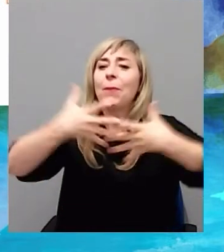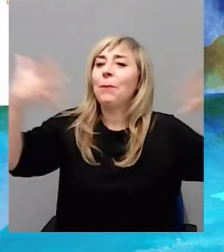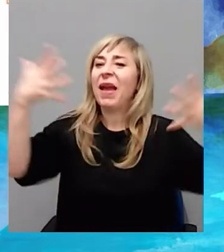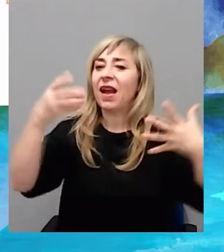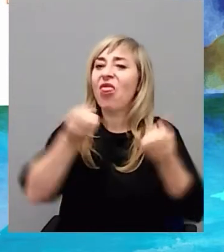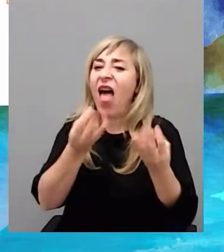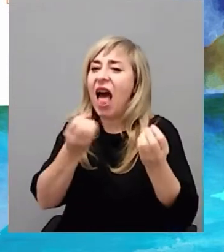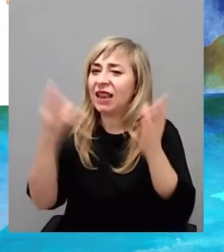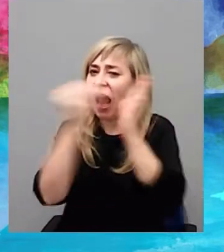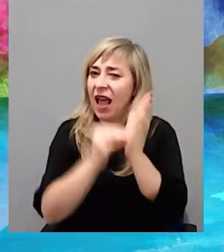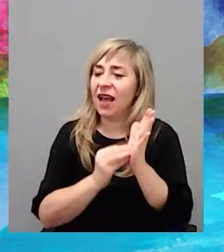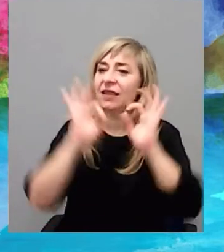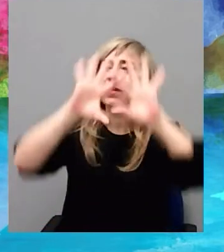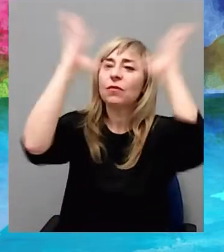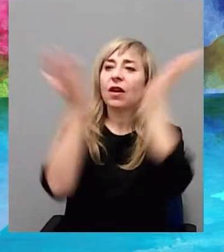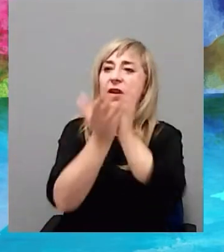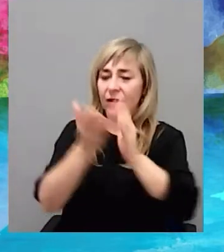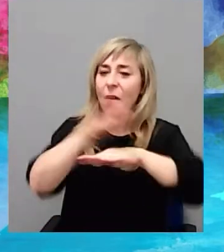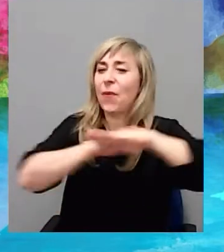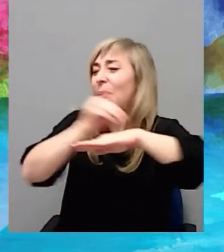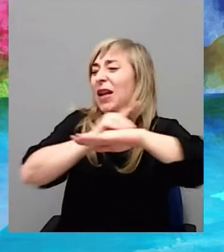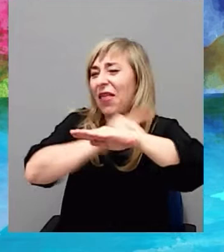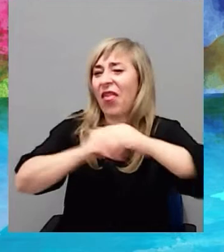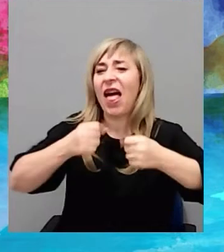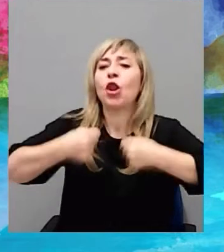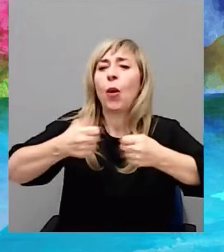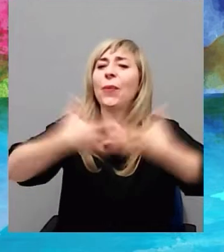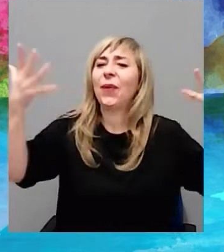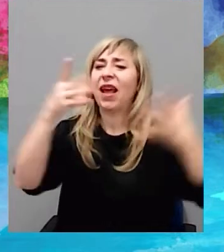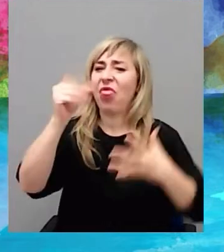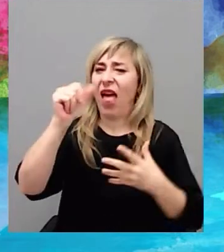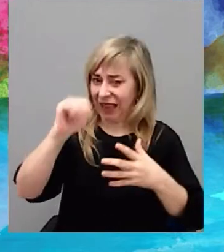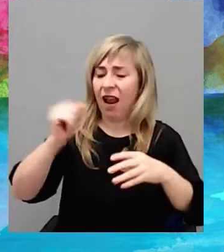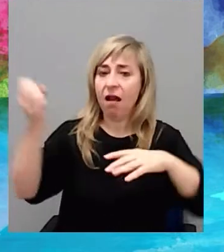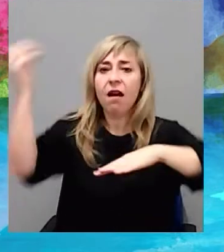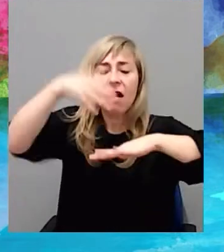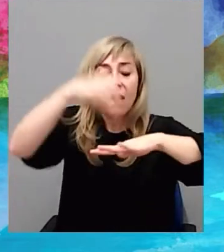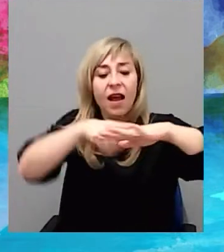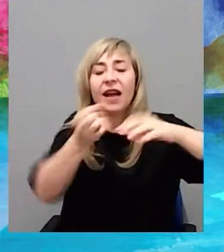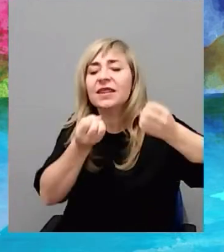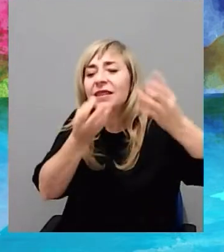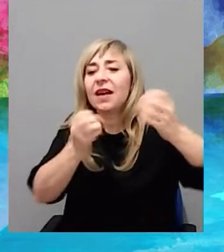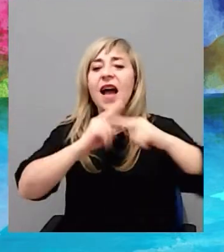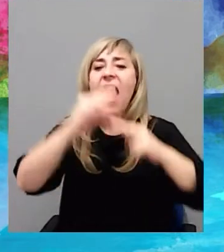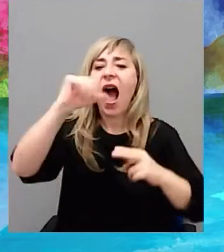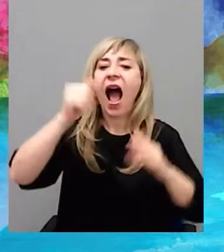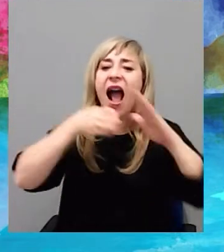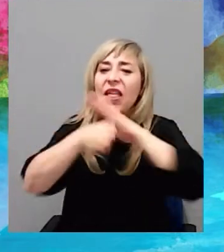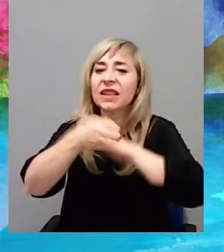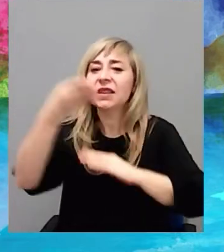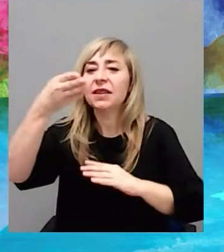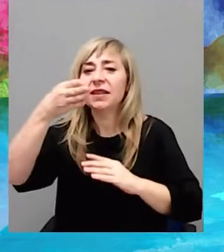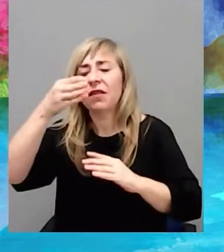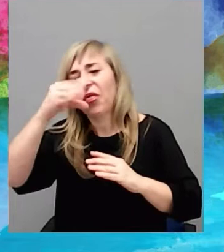in urban accessibility. There's not much information on